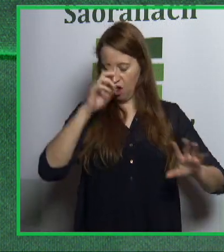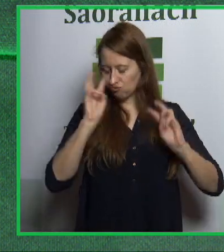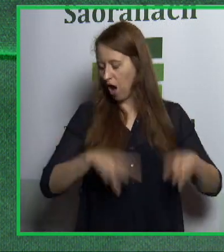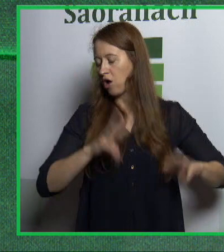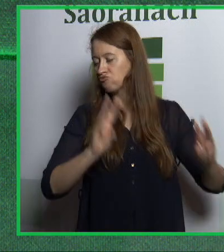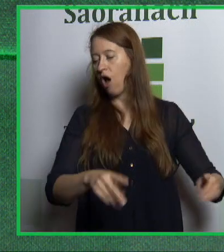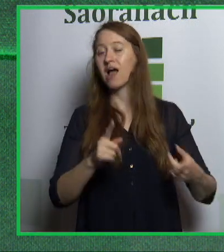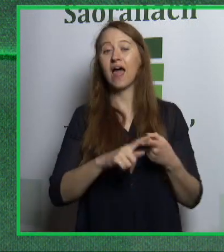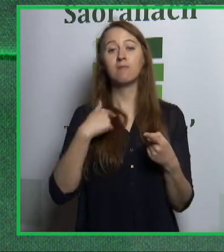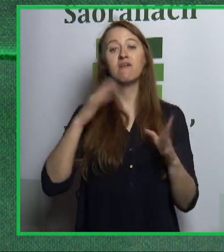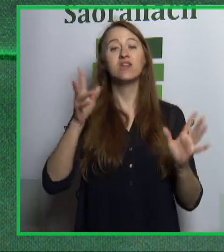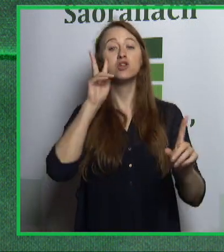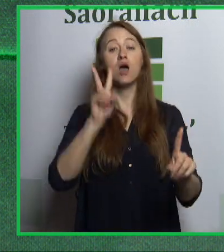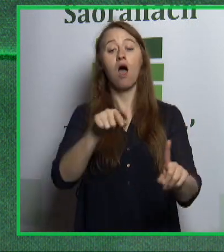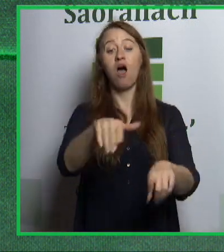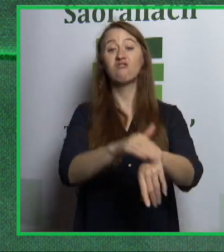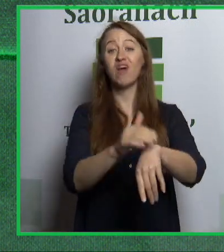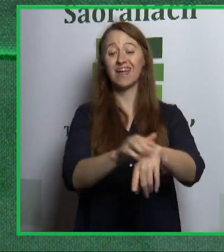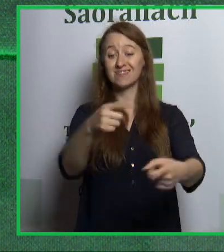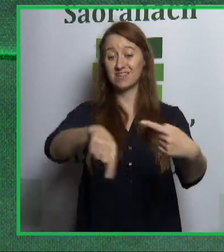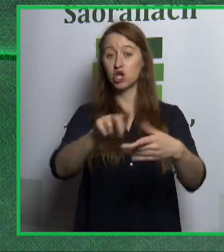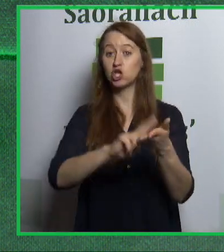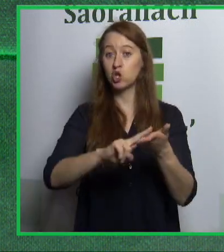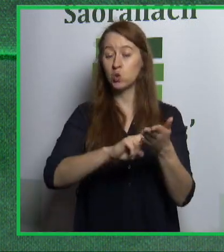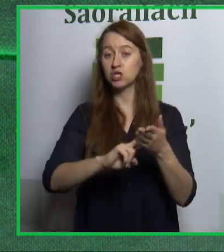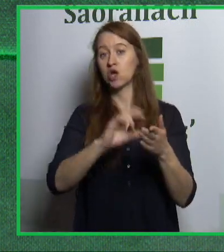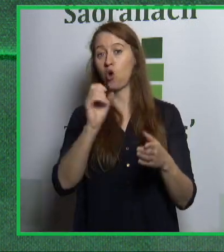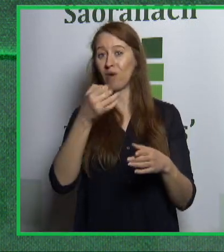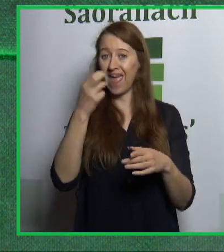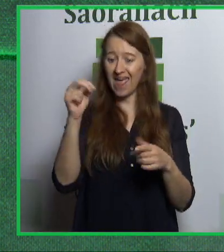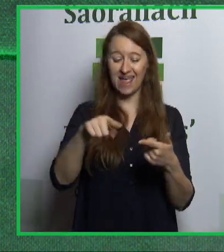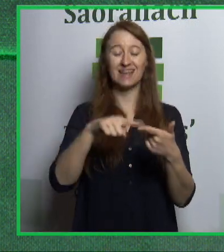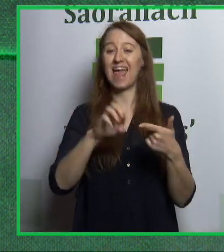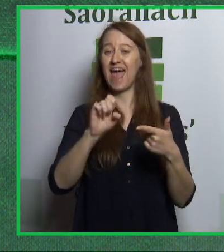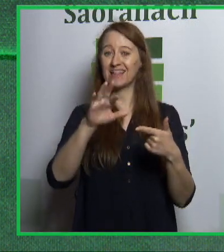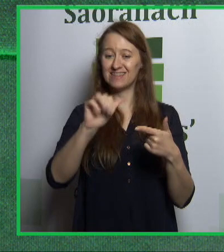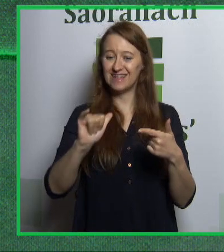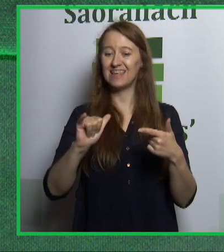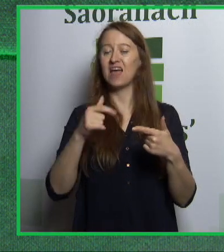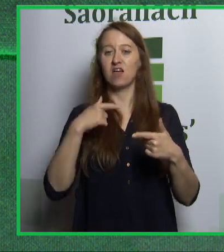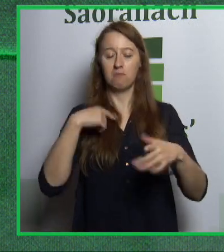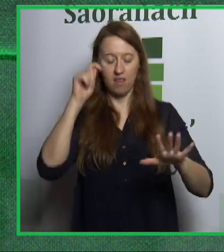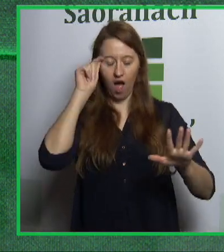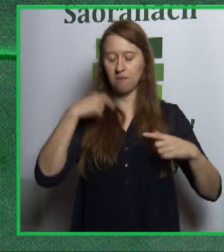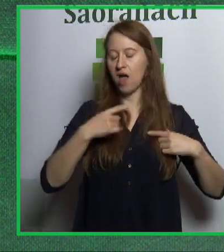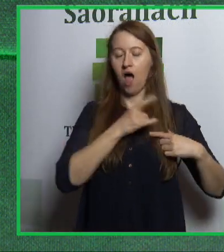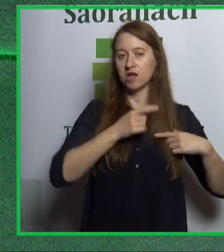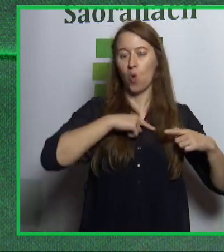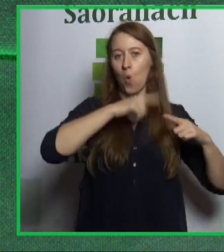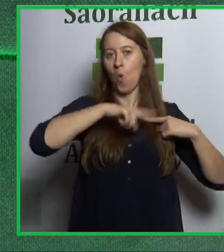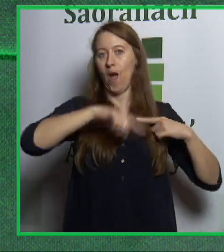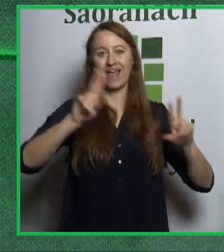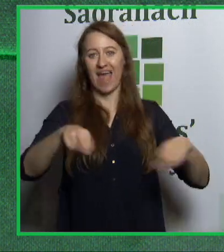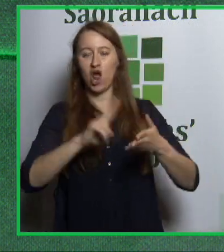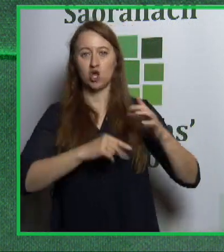friends using, cocaine and ecstasy. Now, for myself, I couldn't, because I'm such an anxious person. It'd kill me the first try. My heart rate is already at a